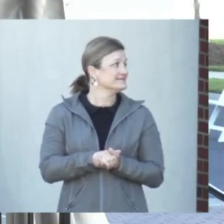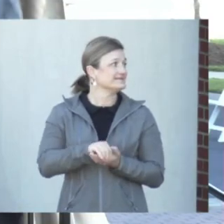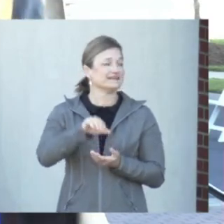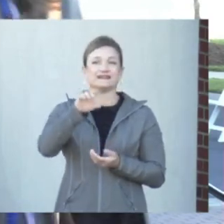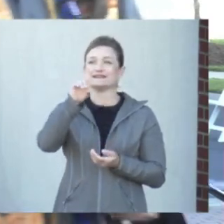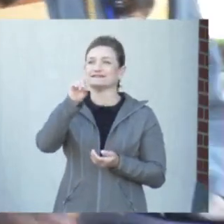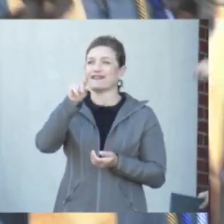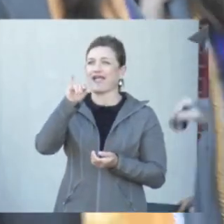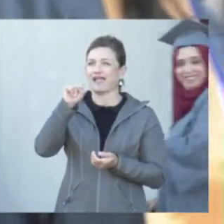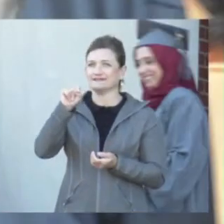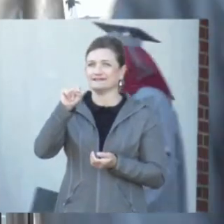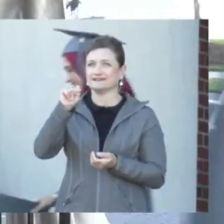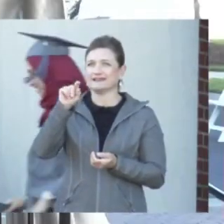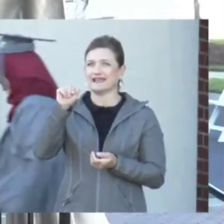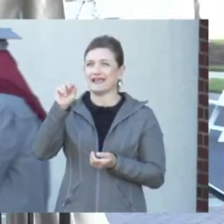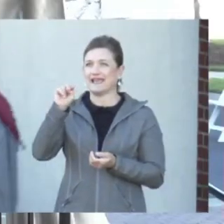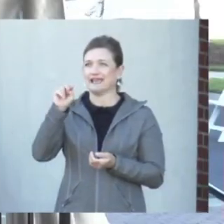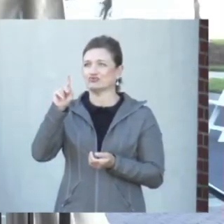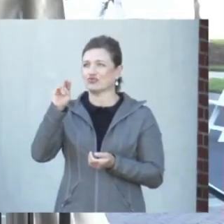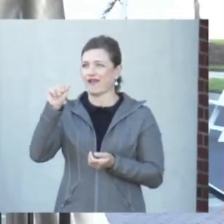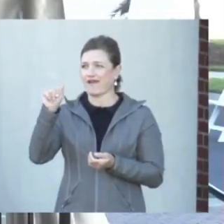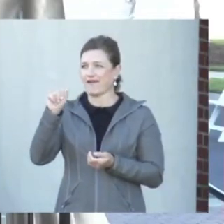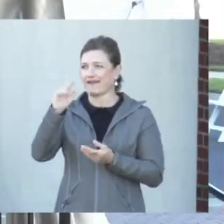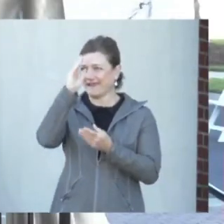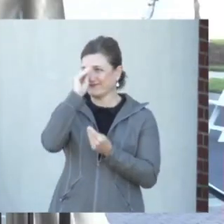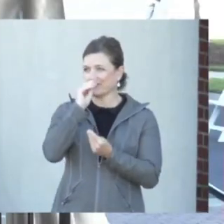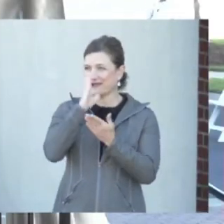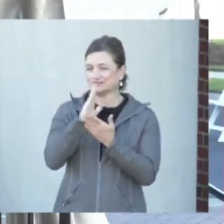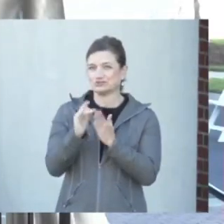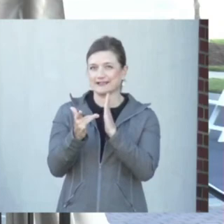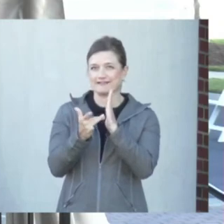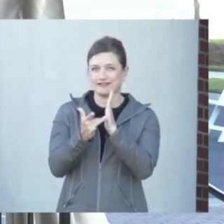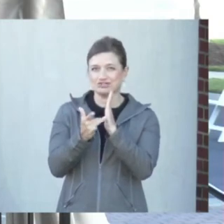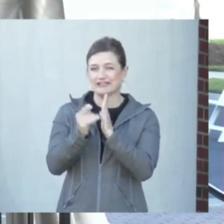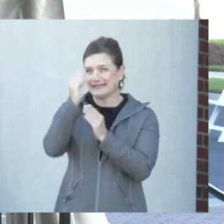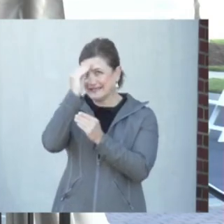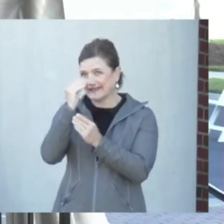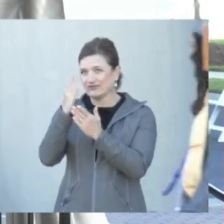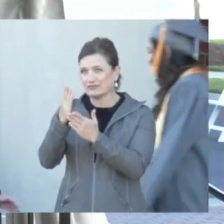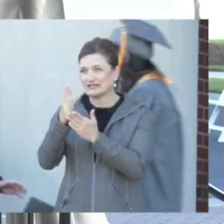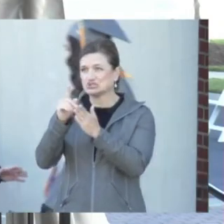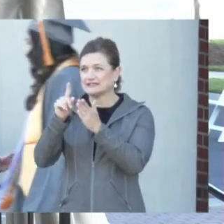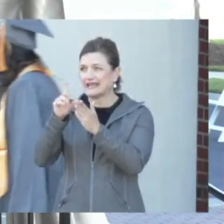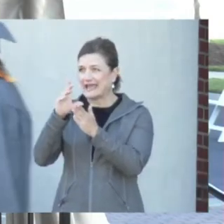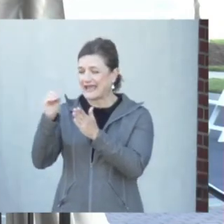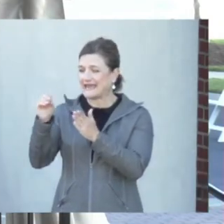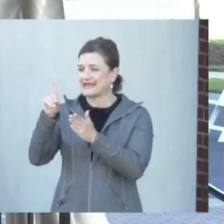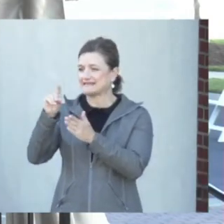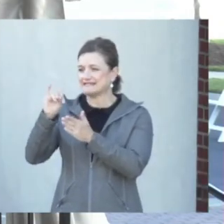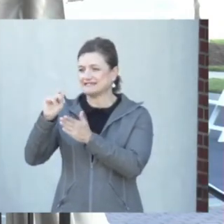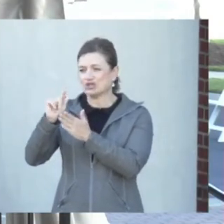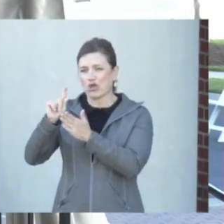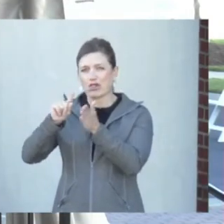Delight Abreha, Information Technology, Information Assurance, and Digital Forensic.